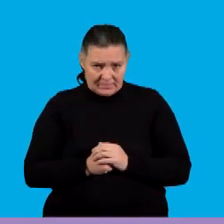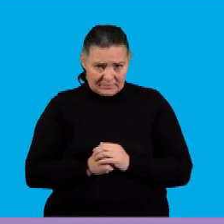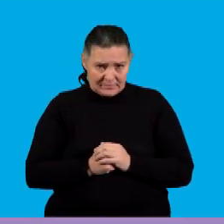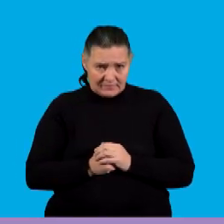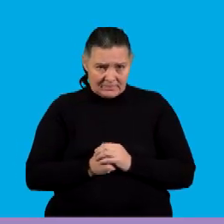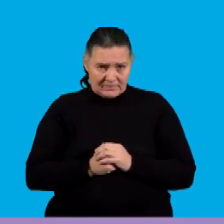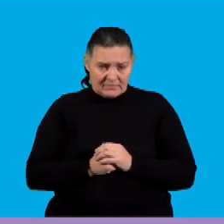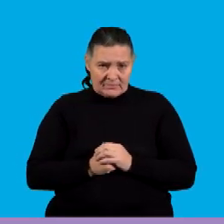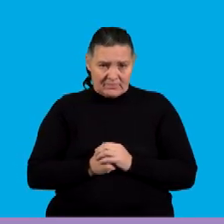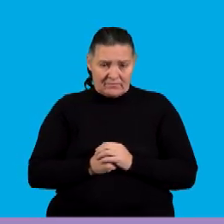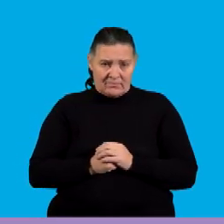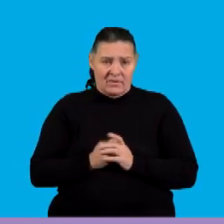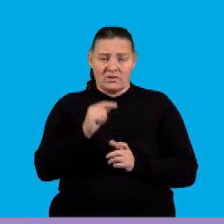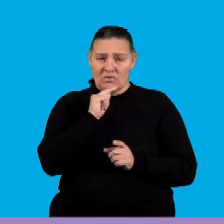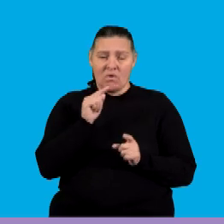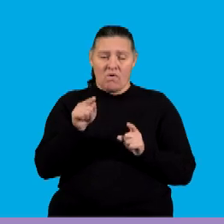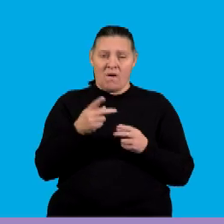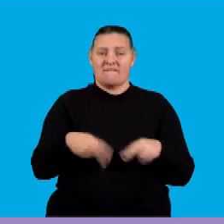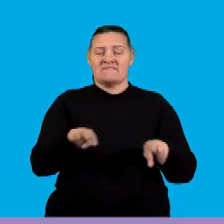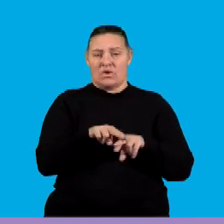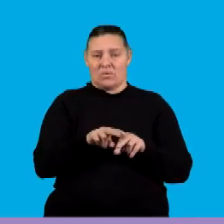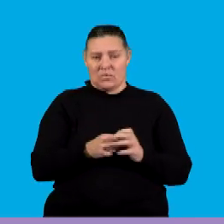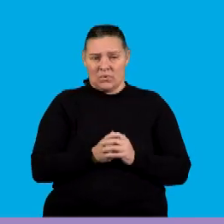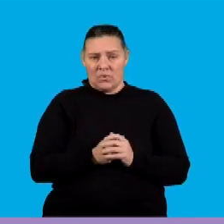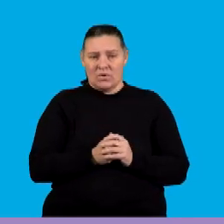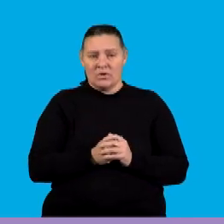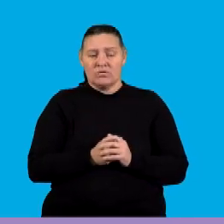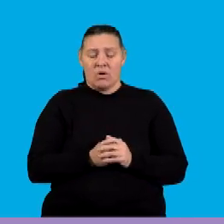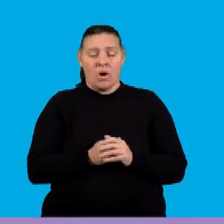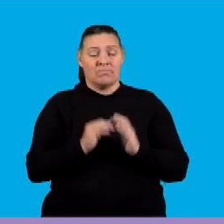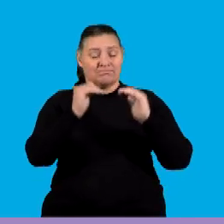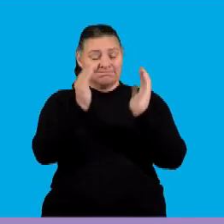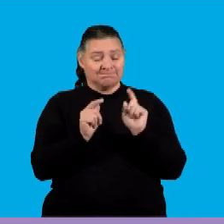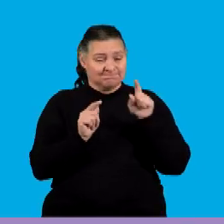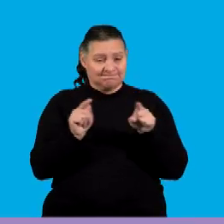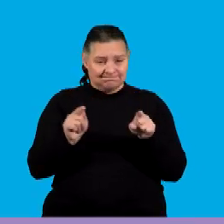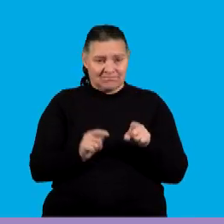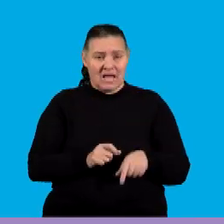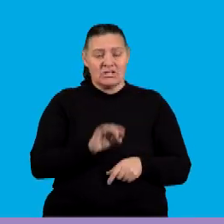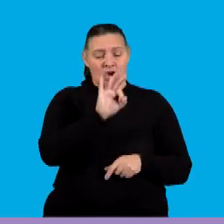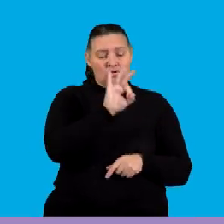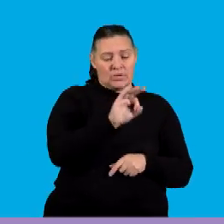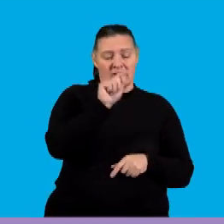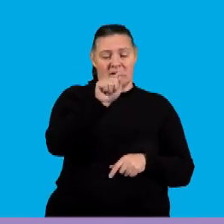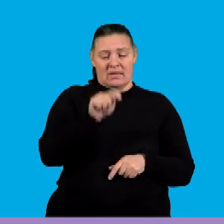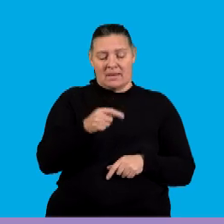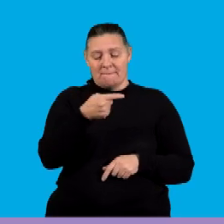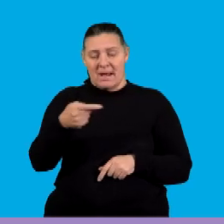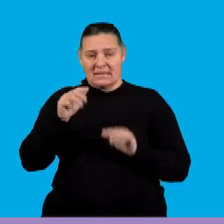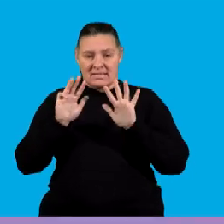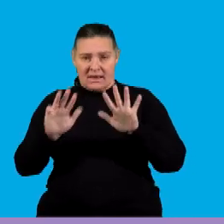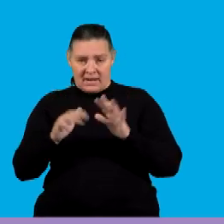a negative 9. And that is the value of our y-intercept. So we have calculated the intercept